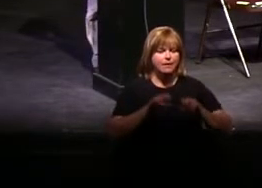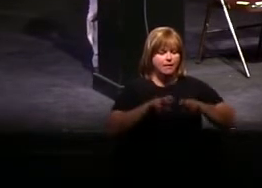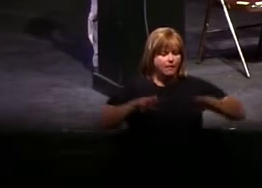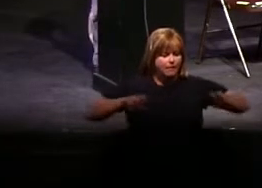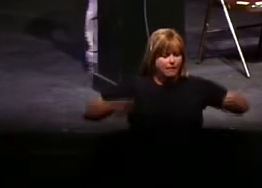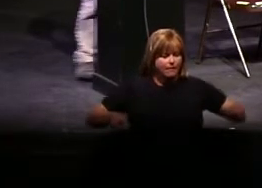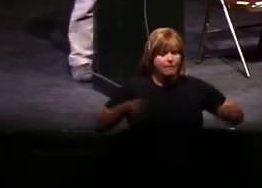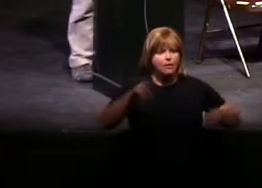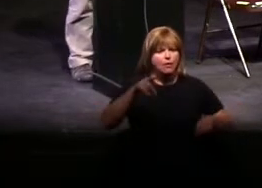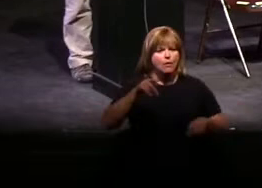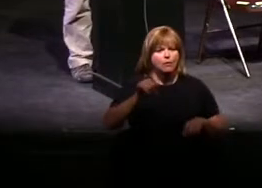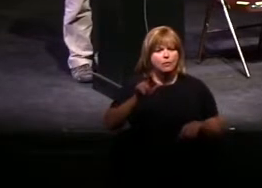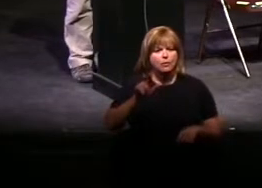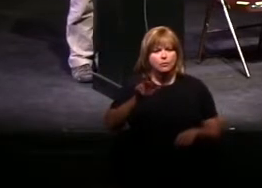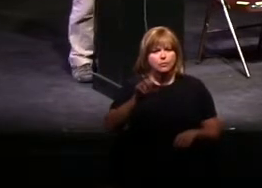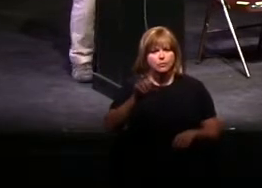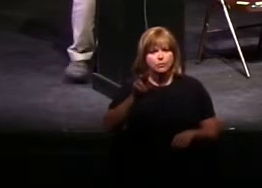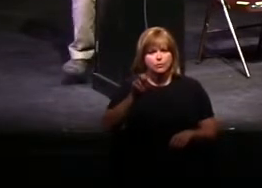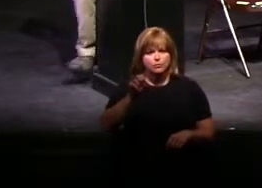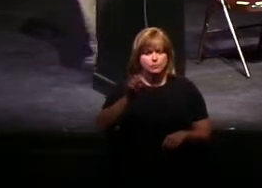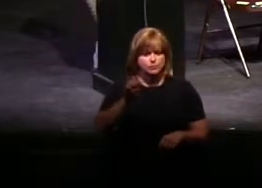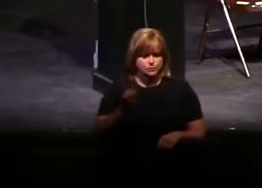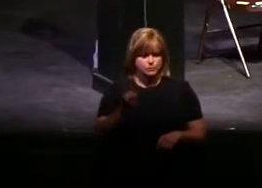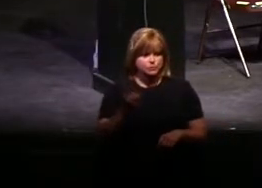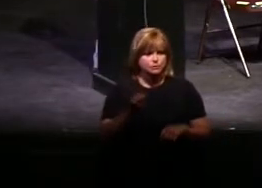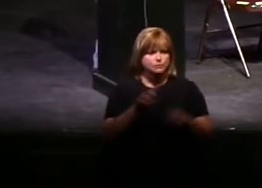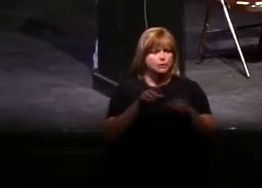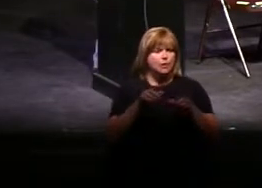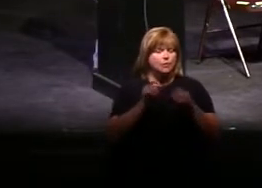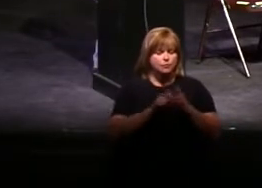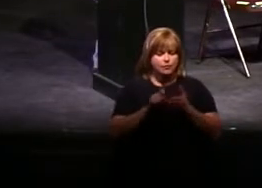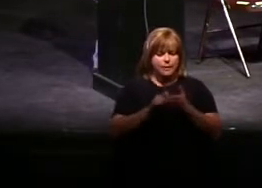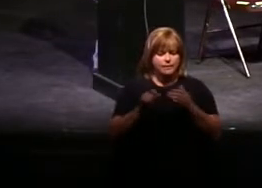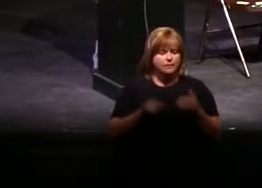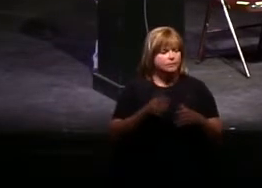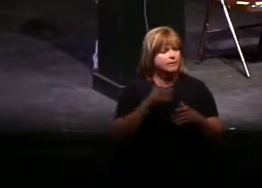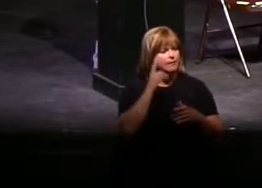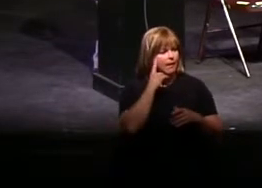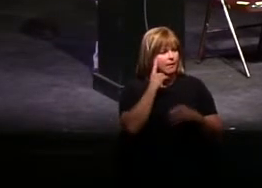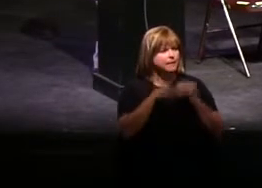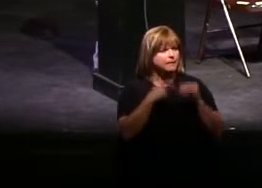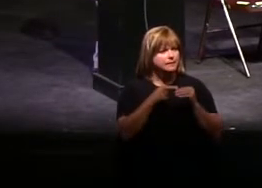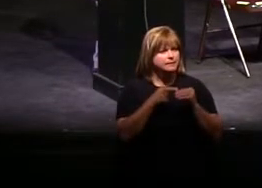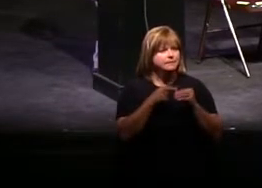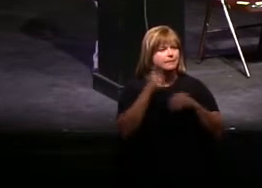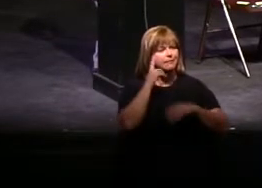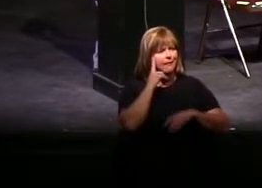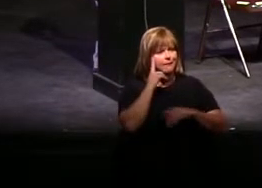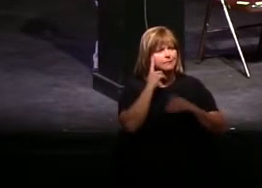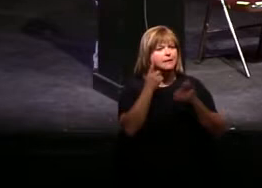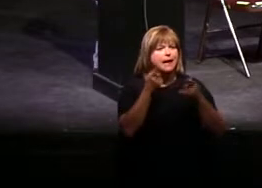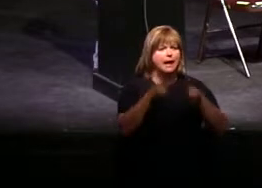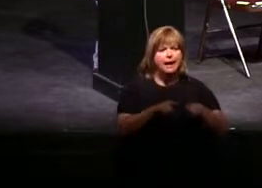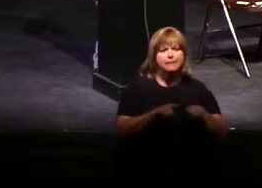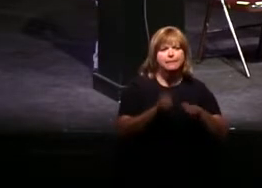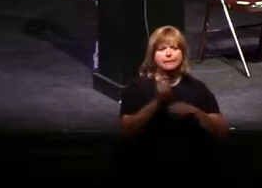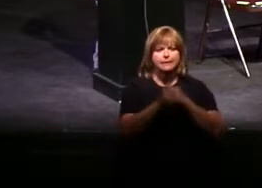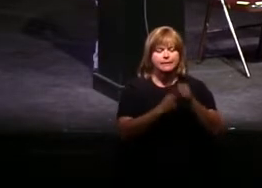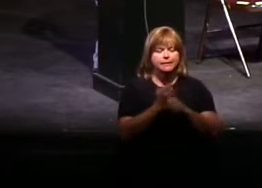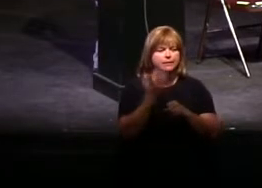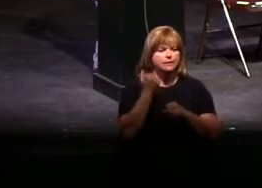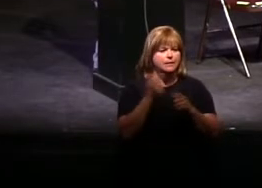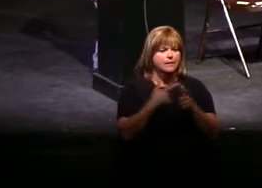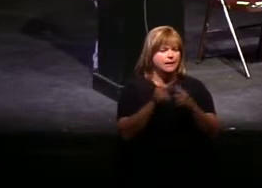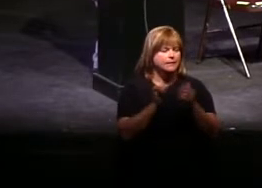we watched the plans for this week's conference take shape a year ago, it occurred to us that in addition to featuring